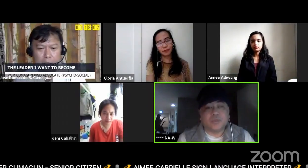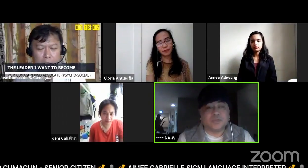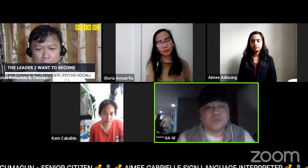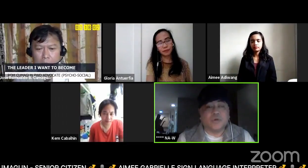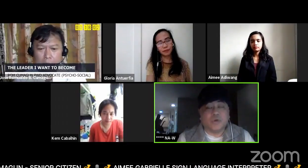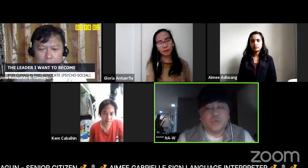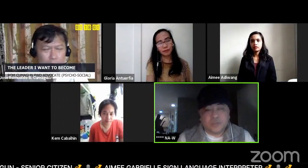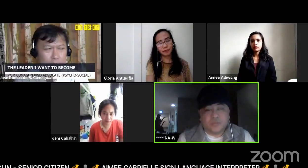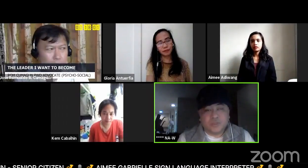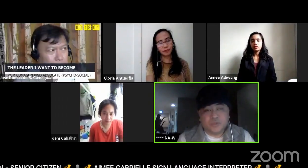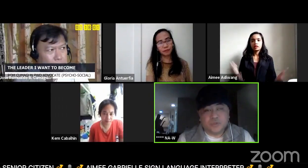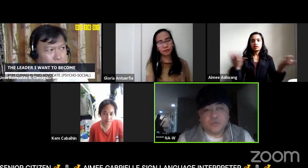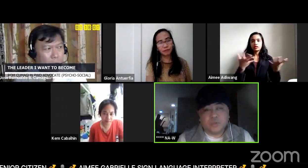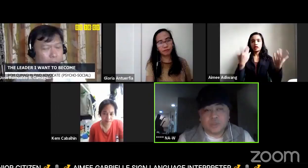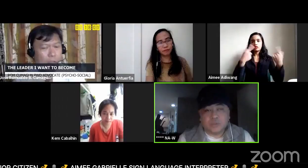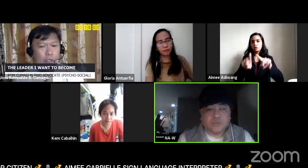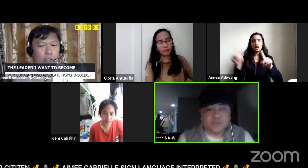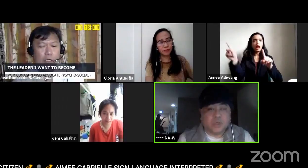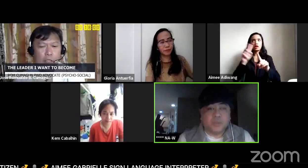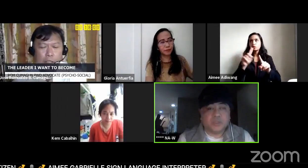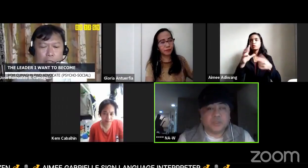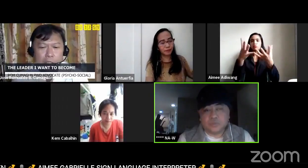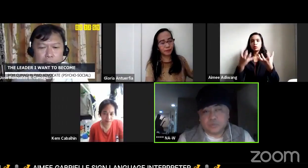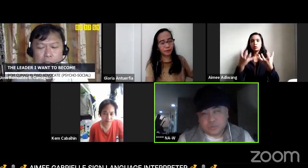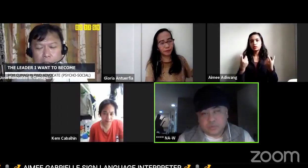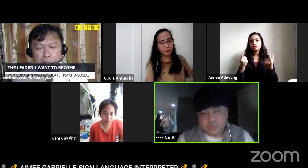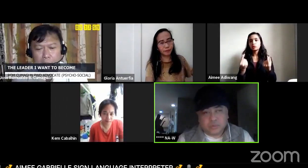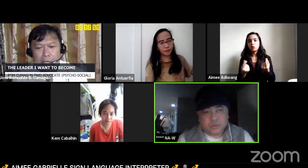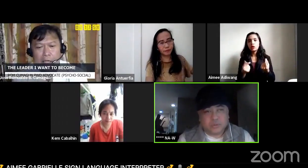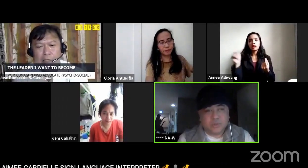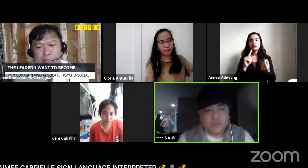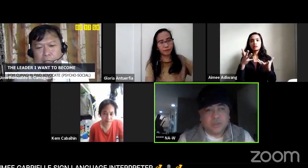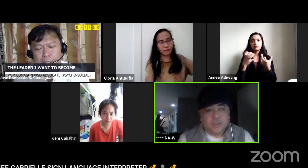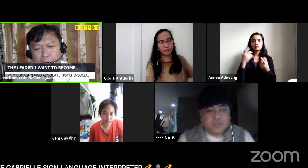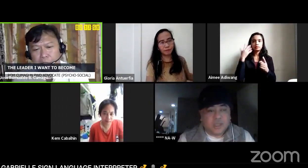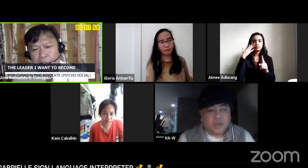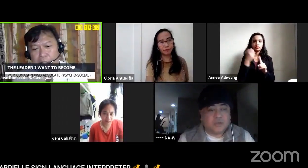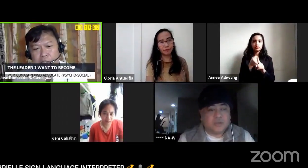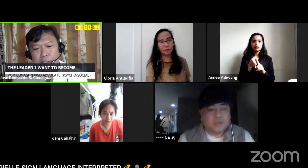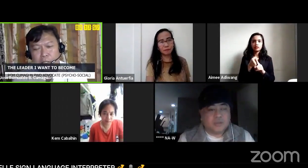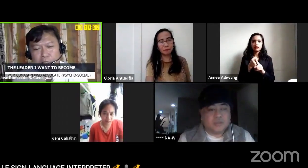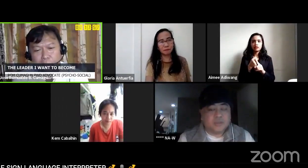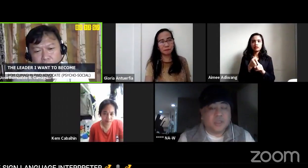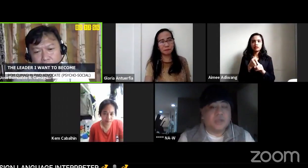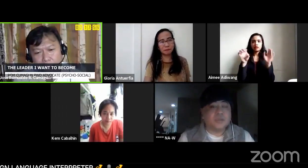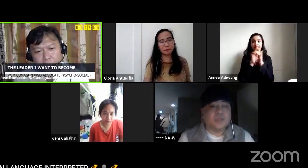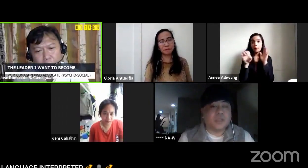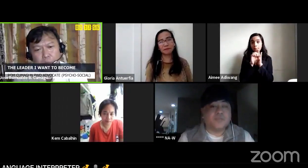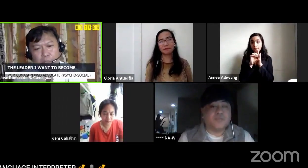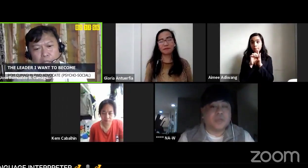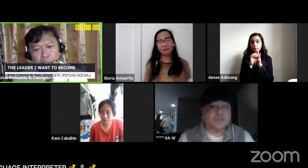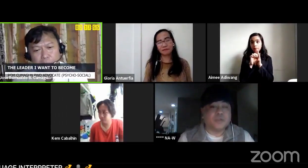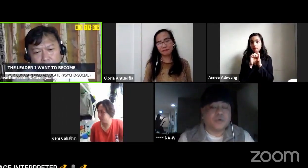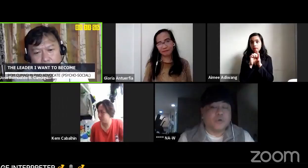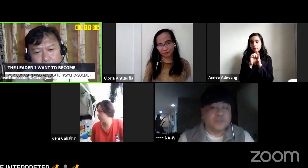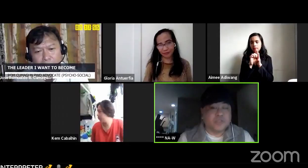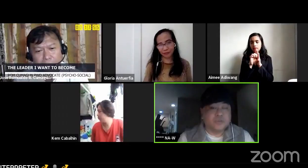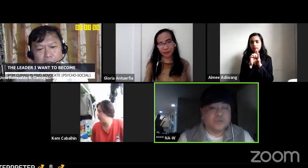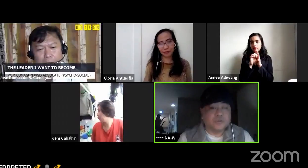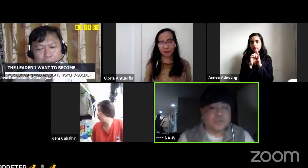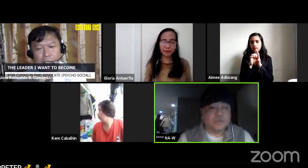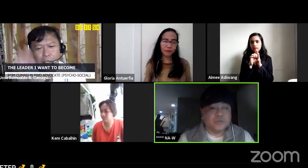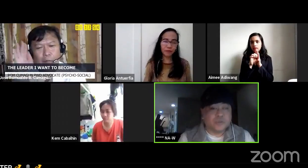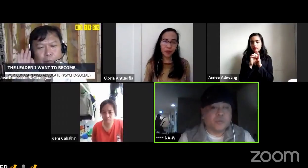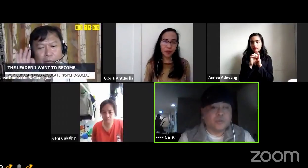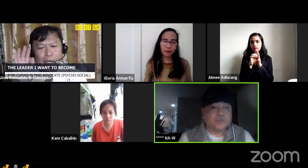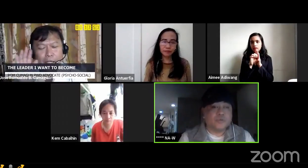Okay, where it wants to go or what it wants to do, what it wants to accomplish. Let's say Now, there is also